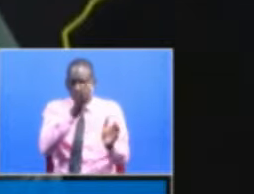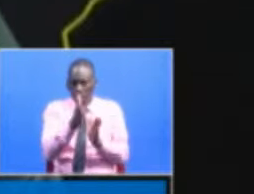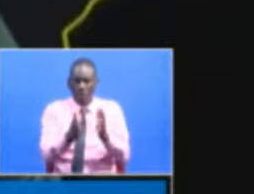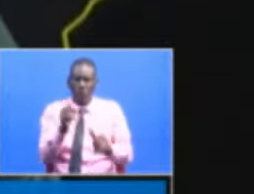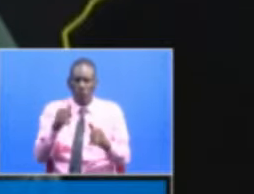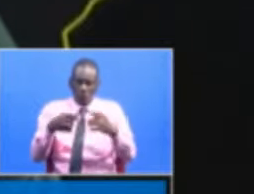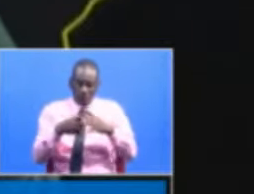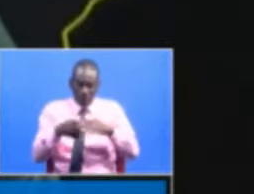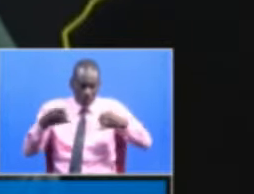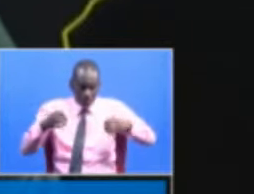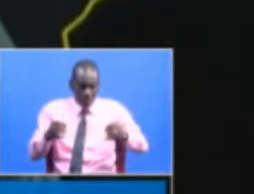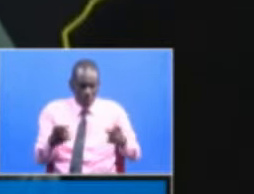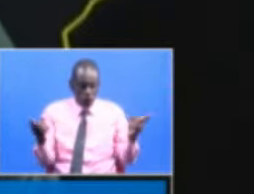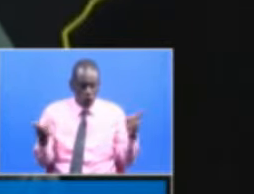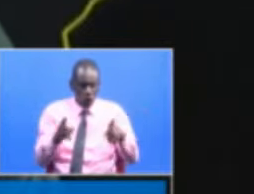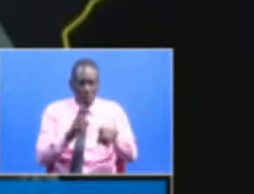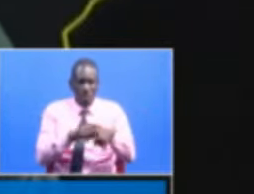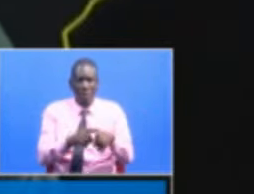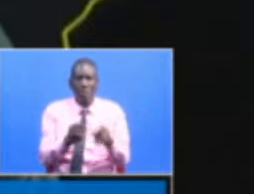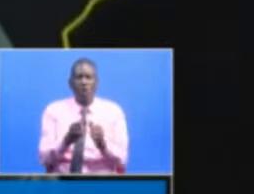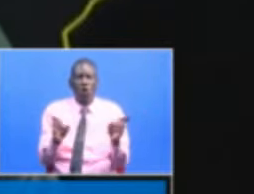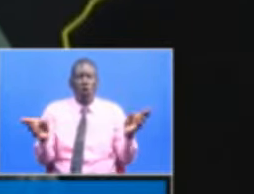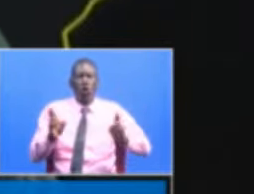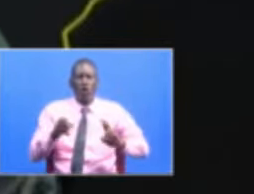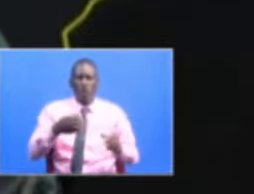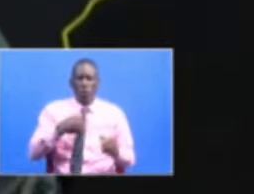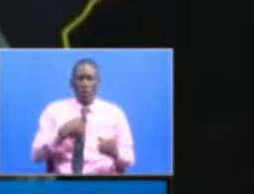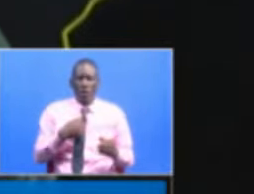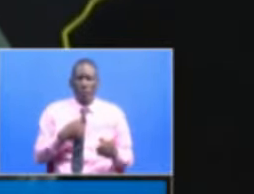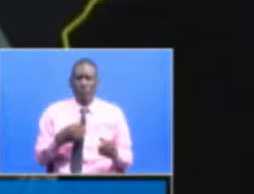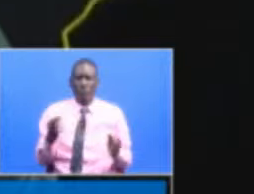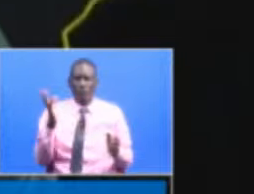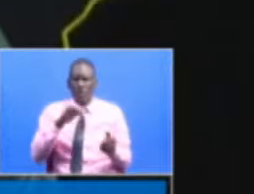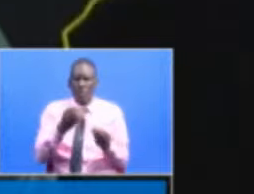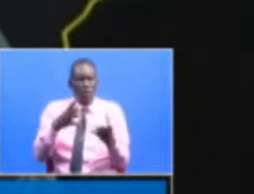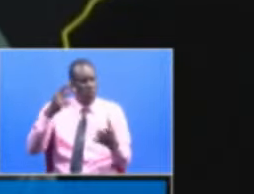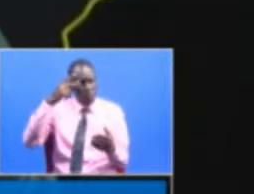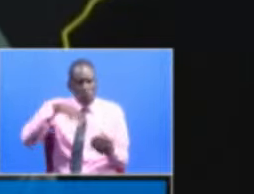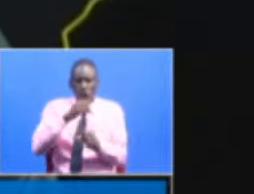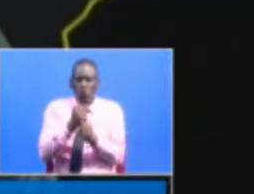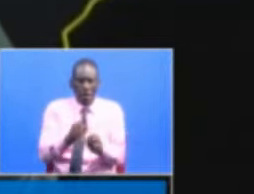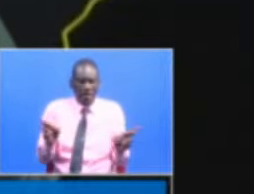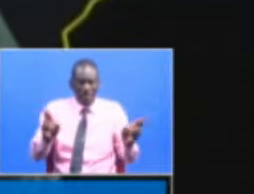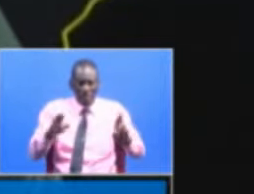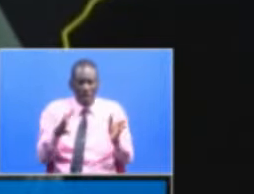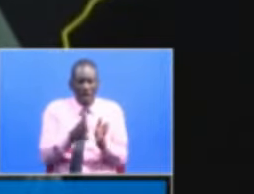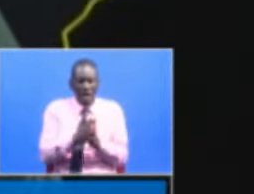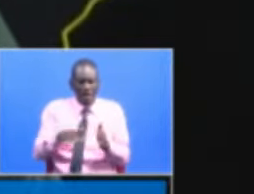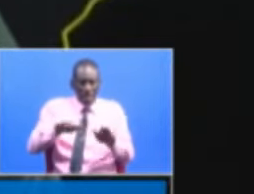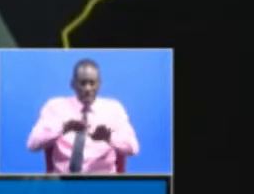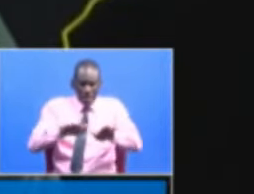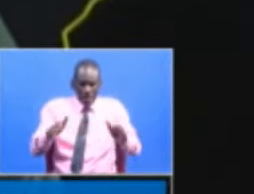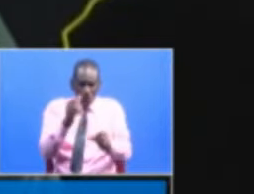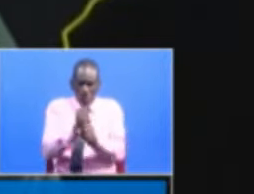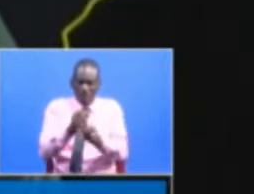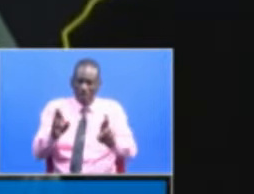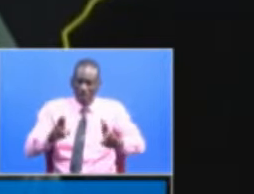soon. We've already done most of the policy work and the groundwork for that. So the next step